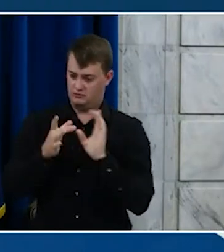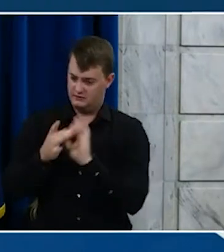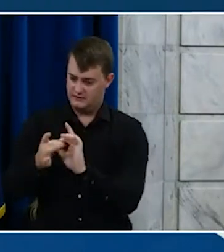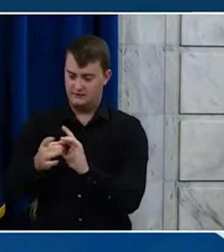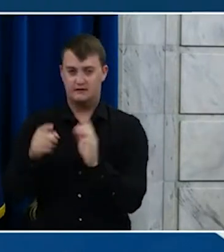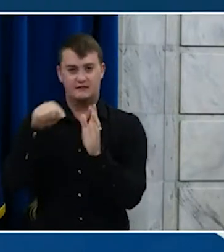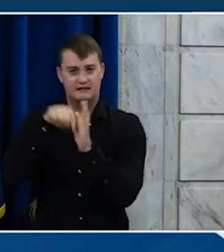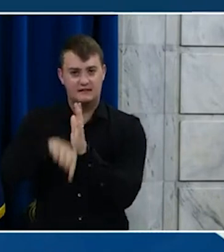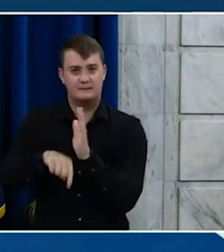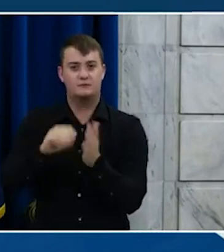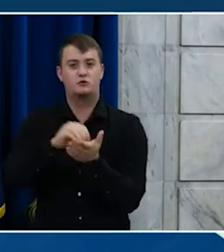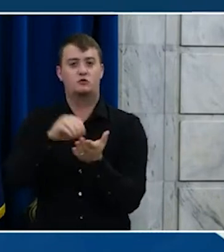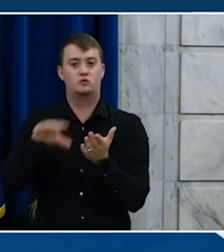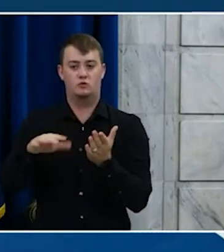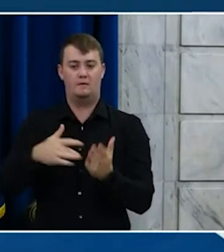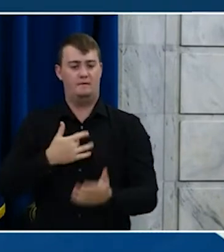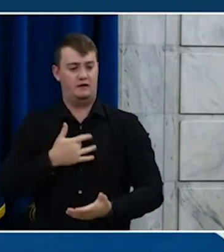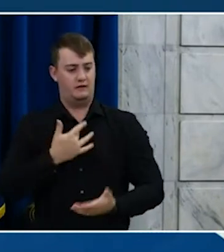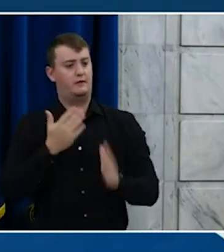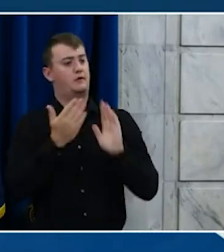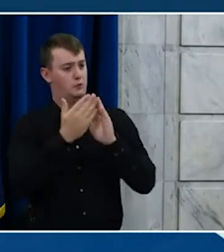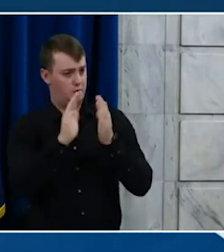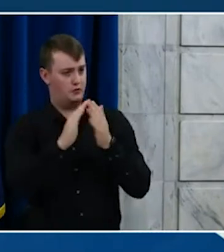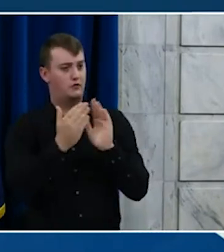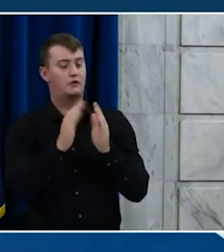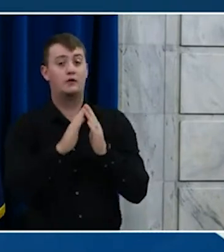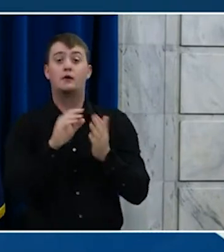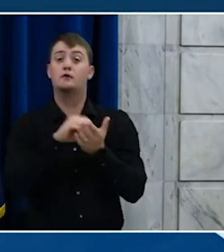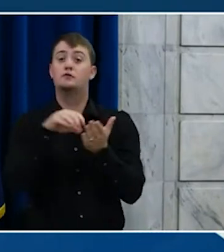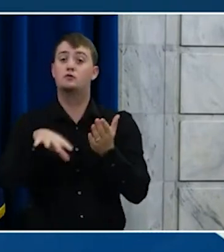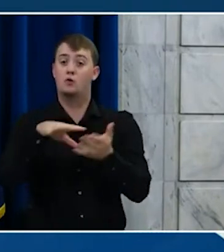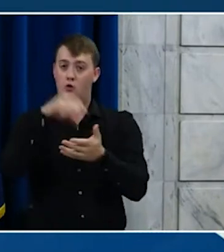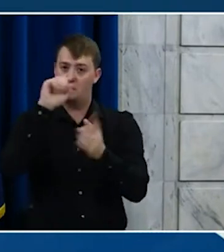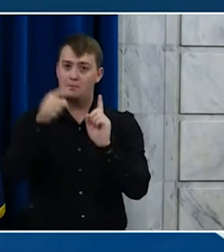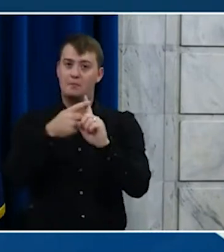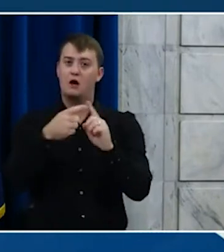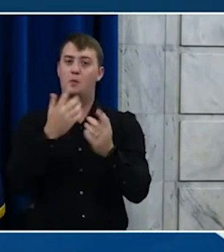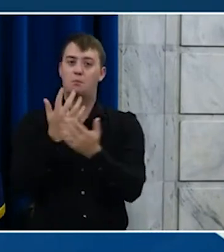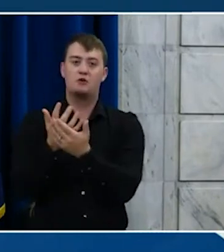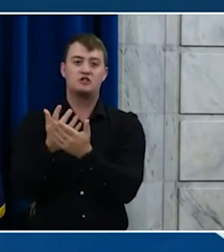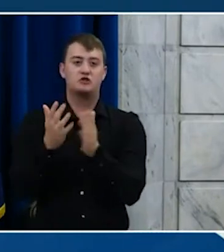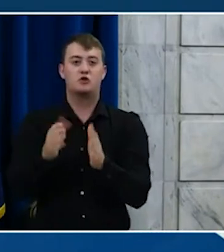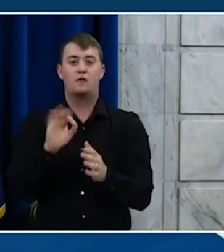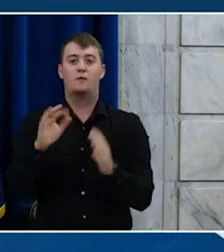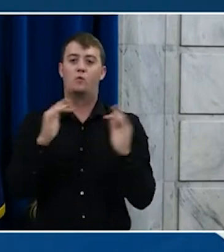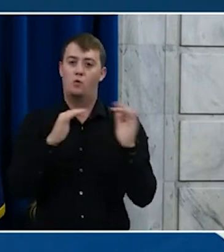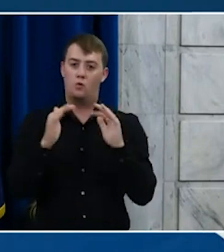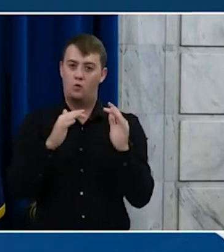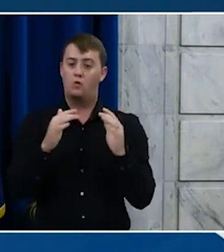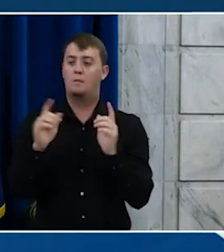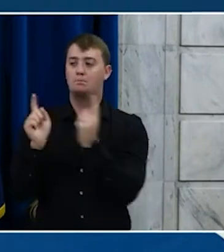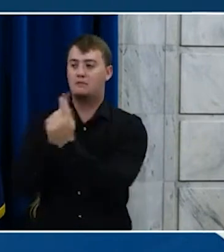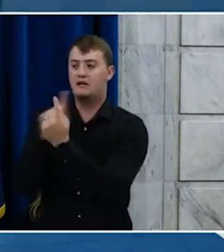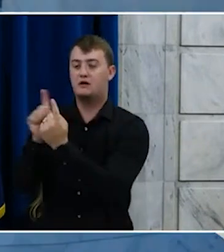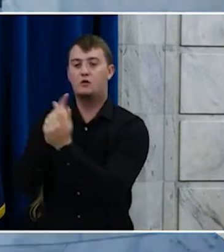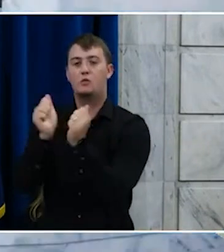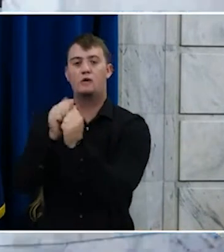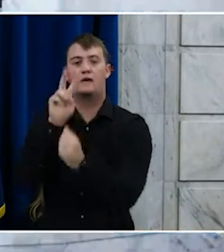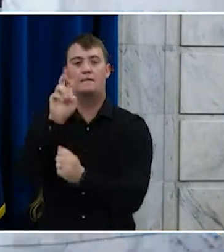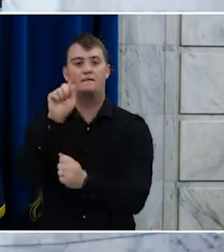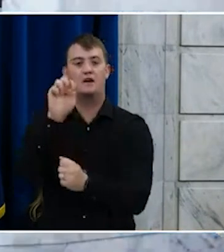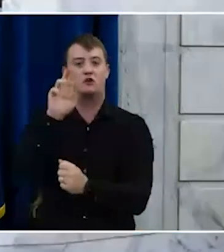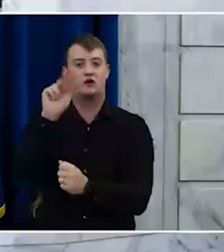deepen her students' sense of community. Her students learned about prisoners of war through meeting with local veterans. They also